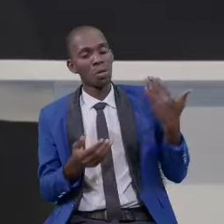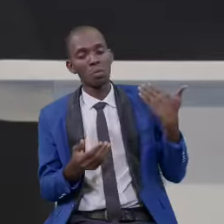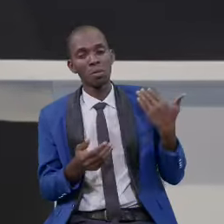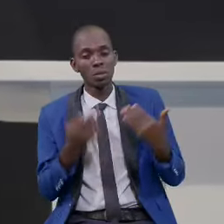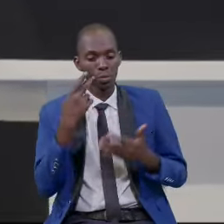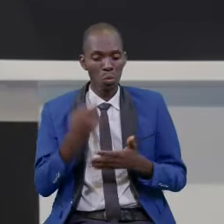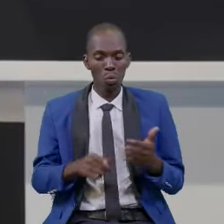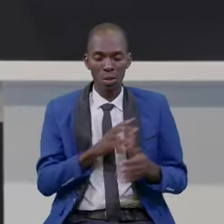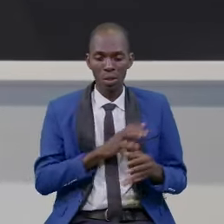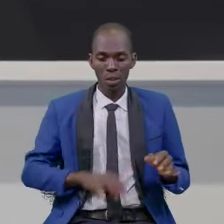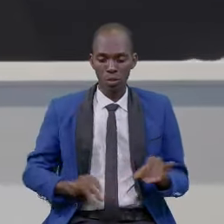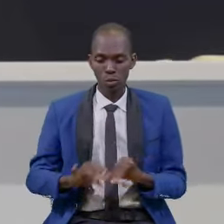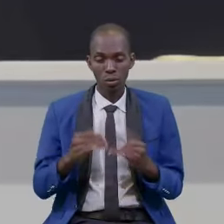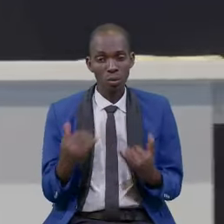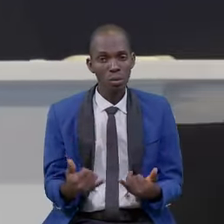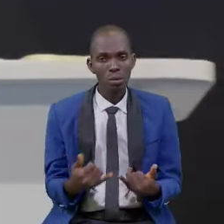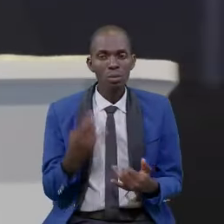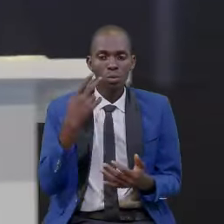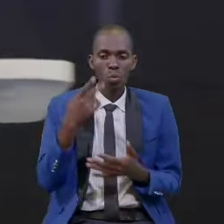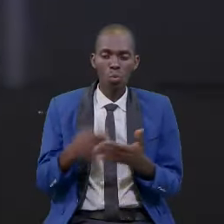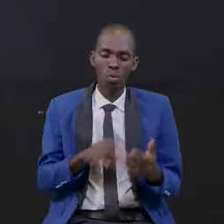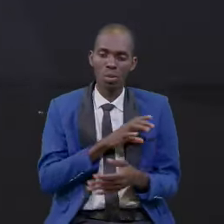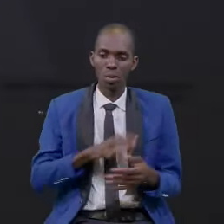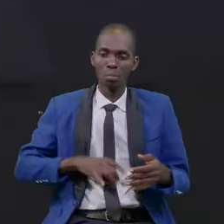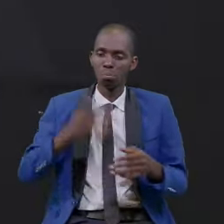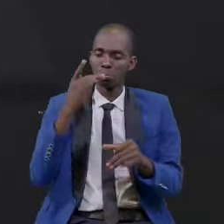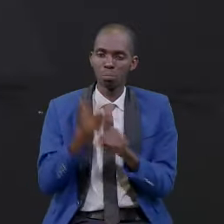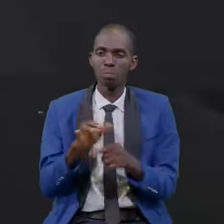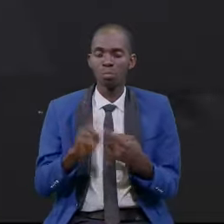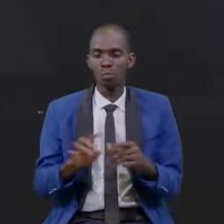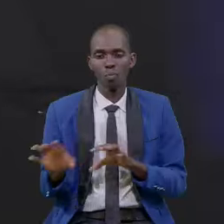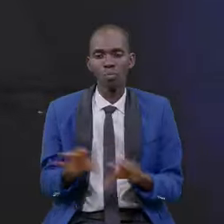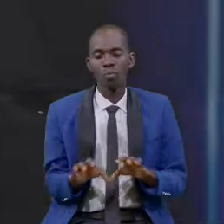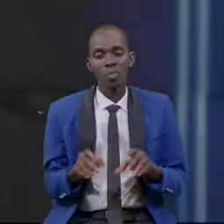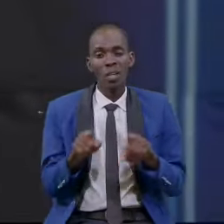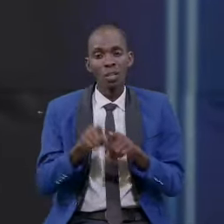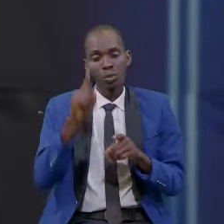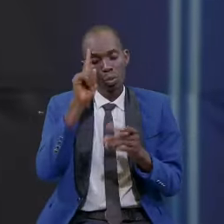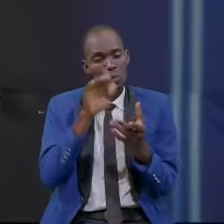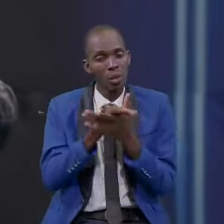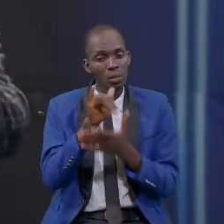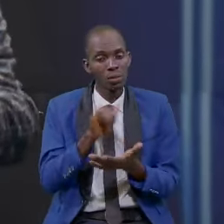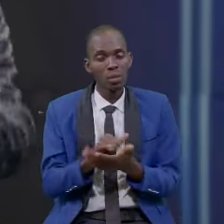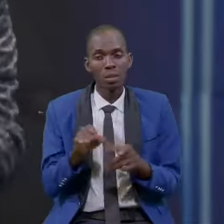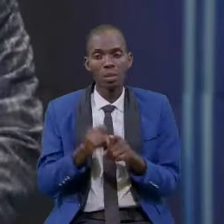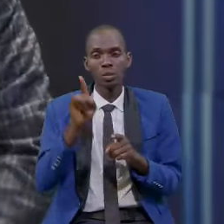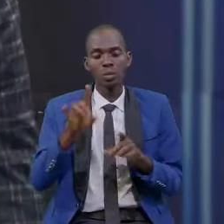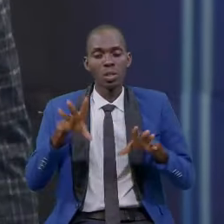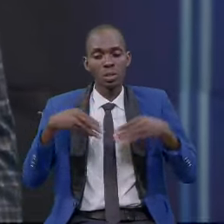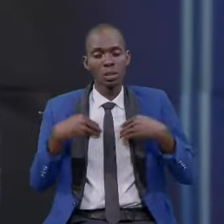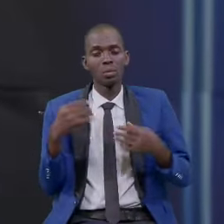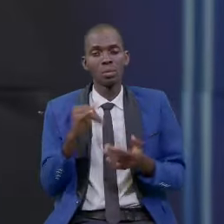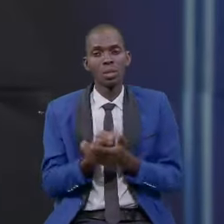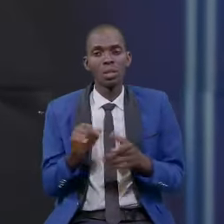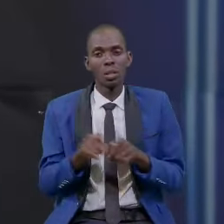has promised he's going to do. And as you accept that, as you believe that, as you rest on that, as you